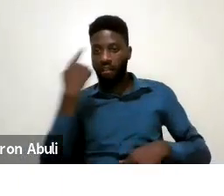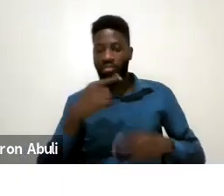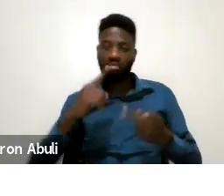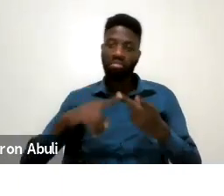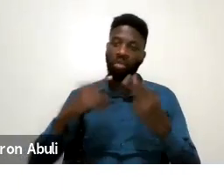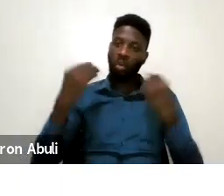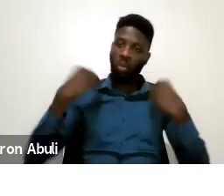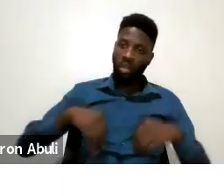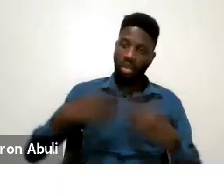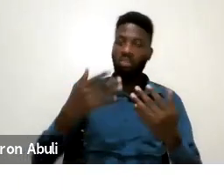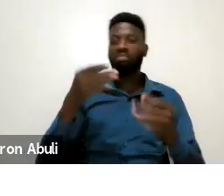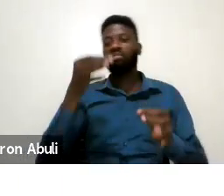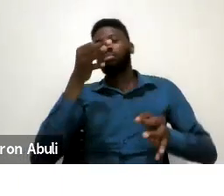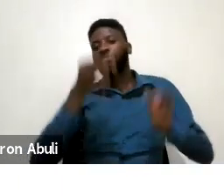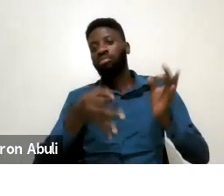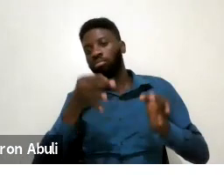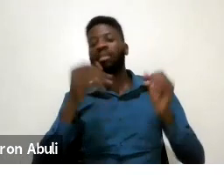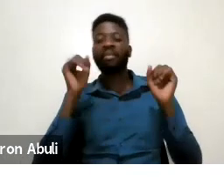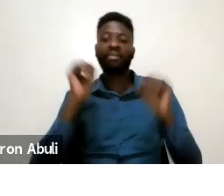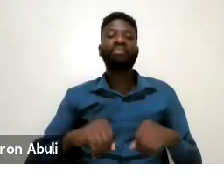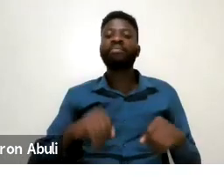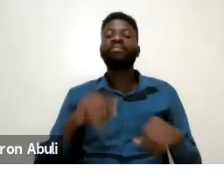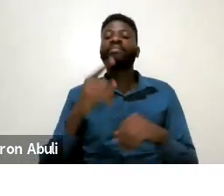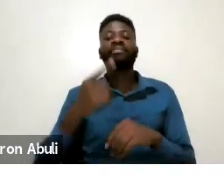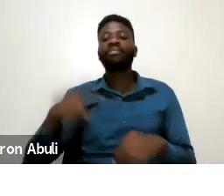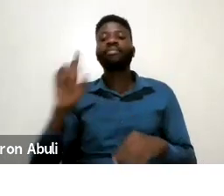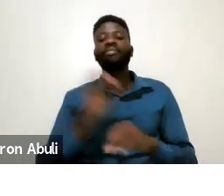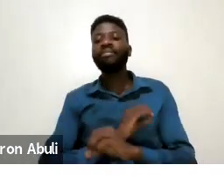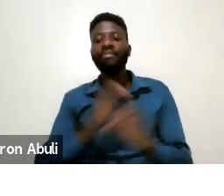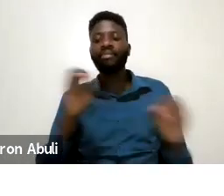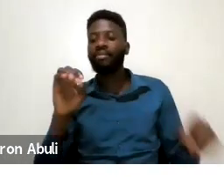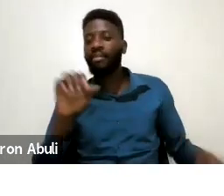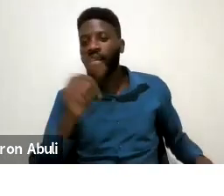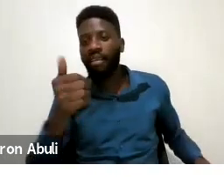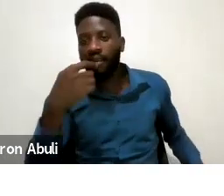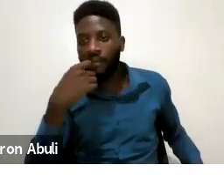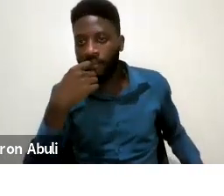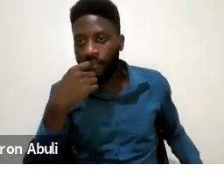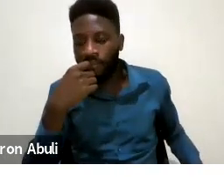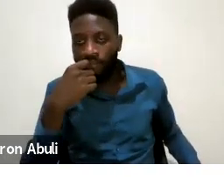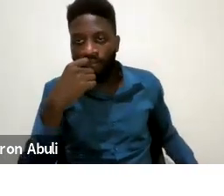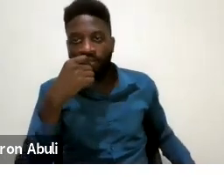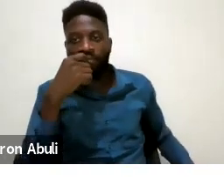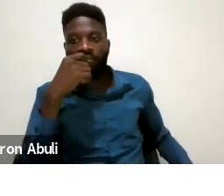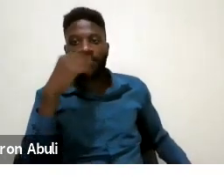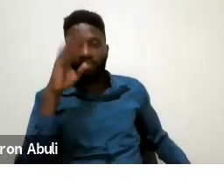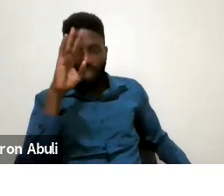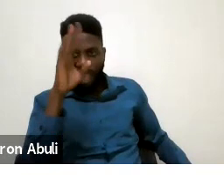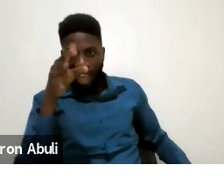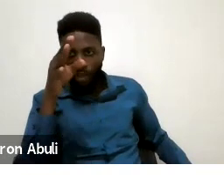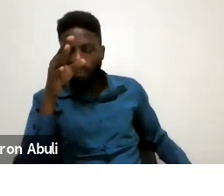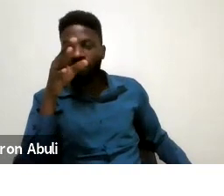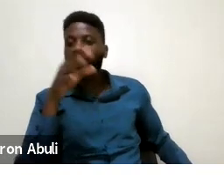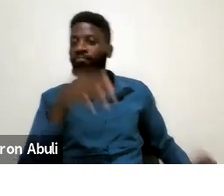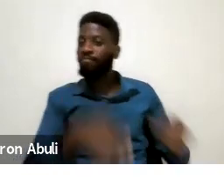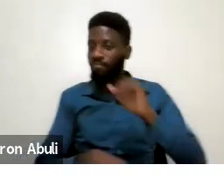that. And it's not right. Can we have another example Hello. of discrimination? Yes, proceed.